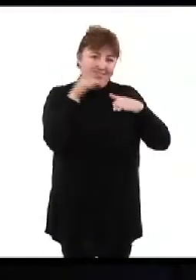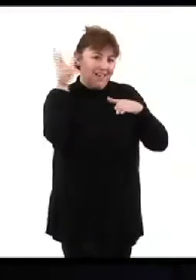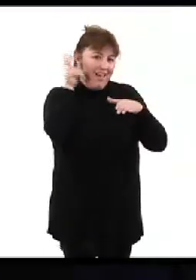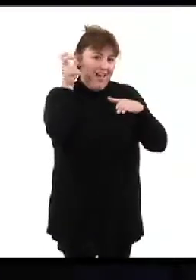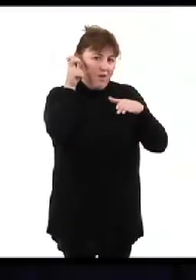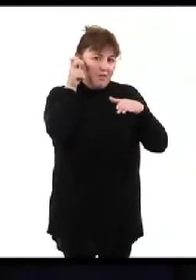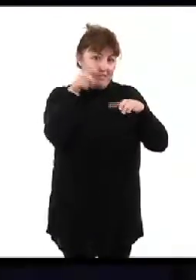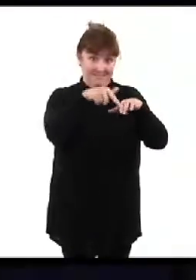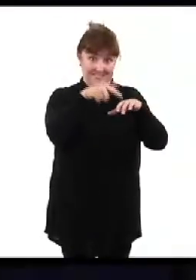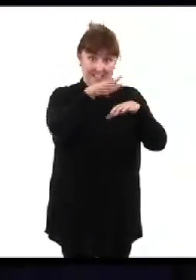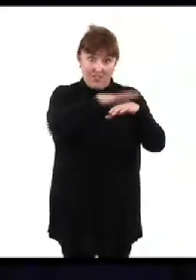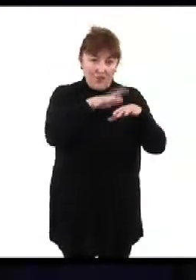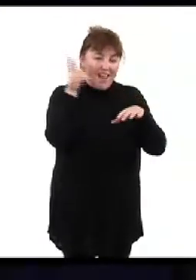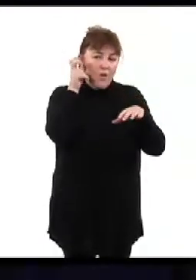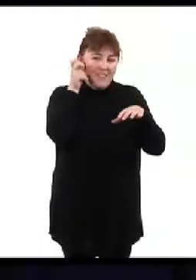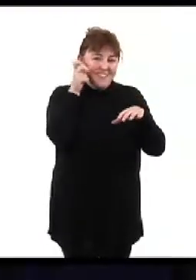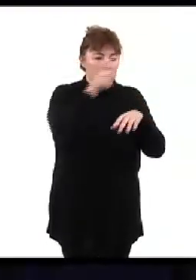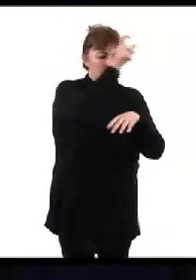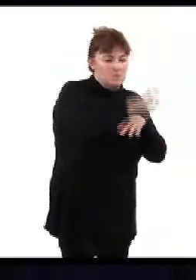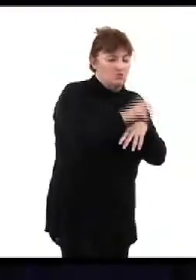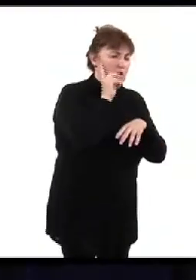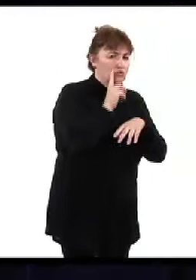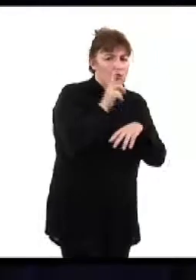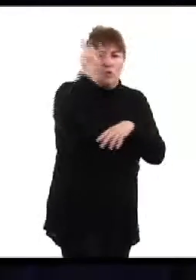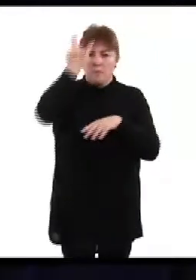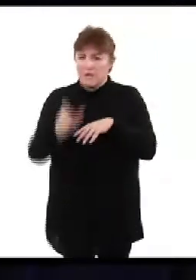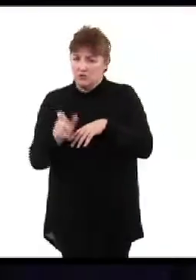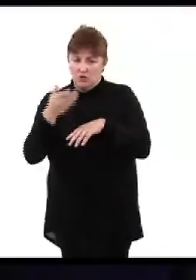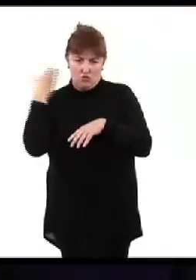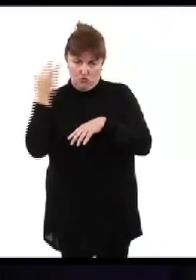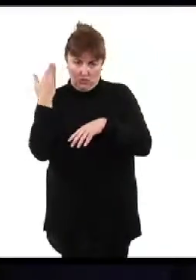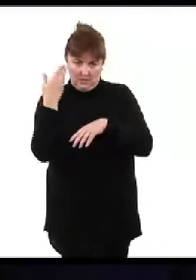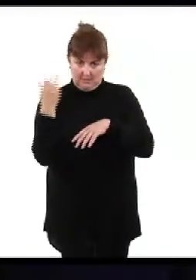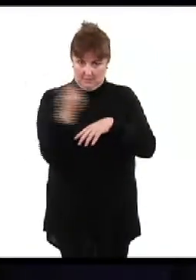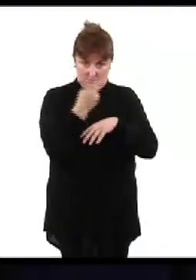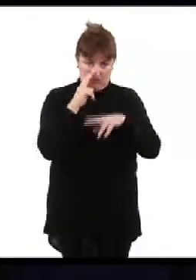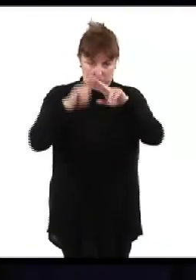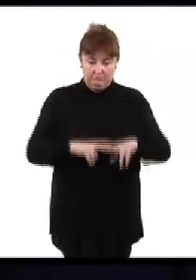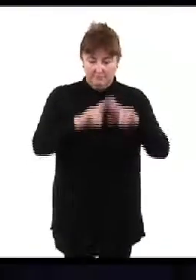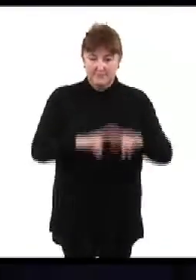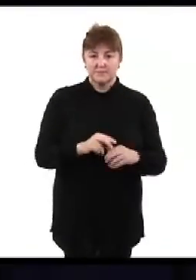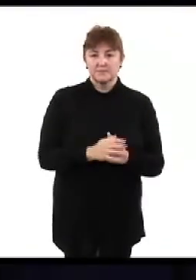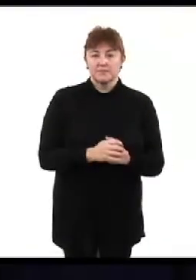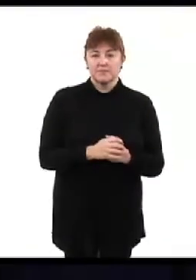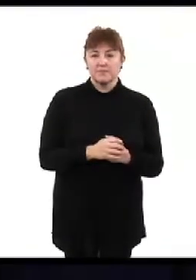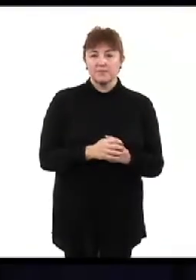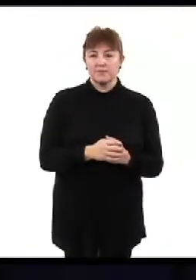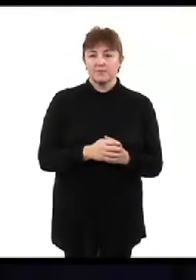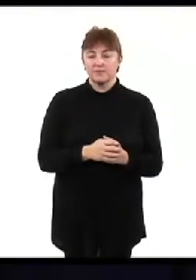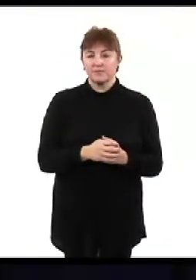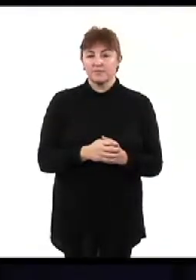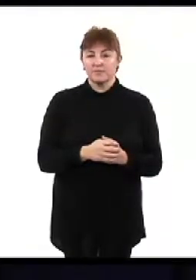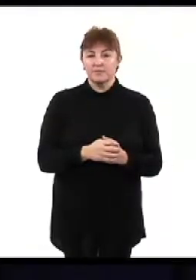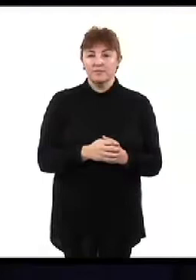the gray matter, that is where the cells are and the supporting cells are, in auditory cortex for congenitally deaf